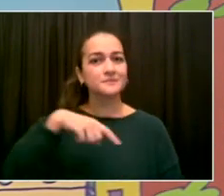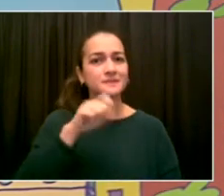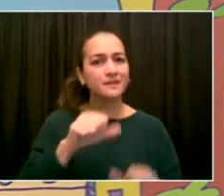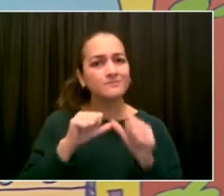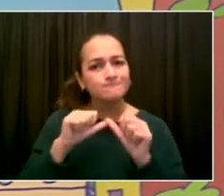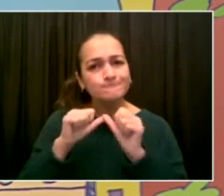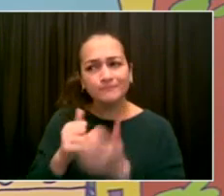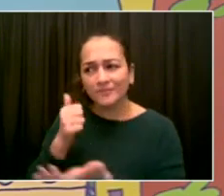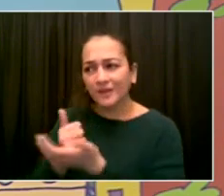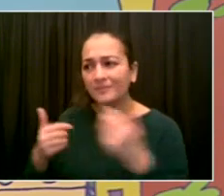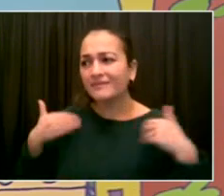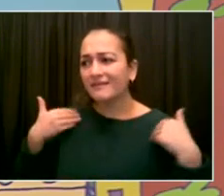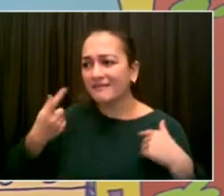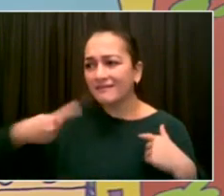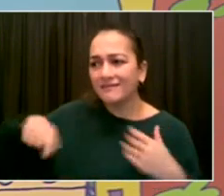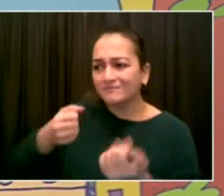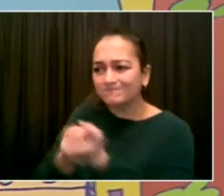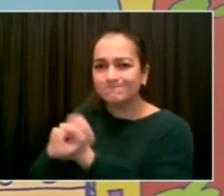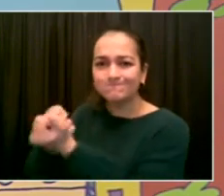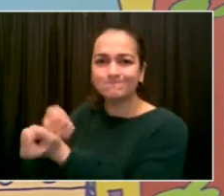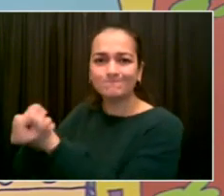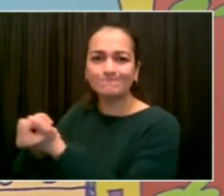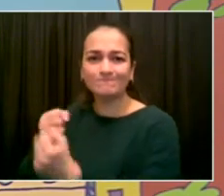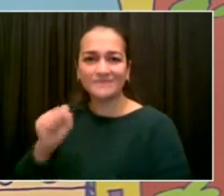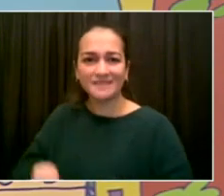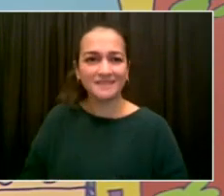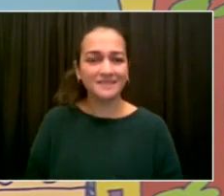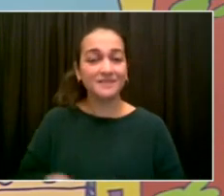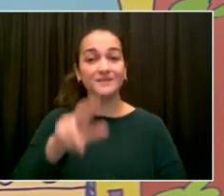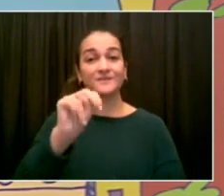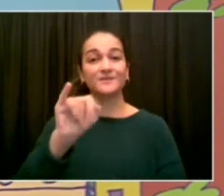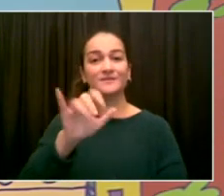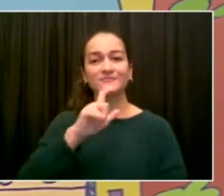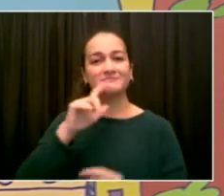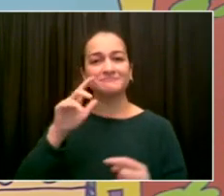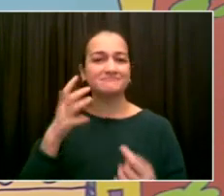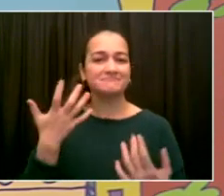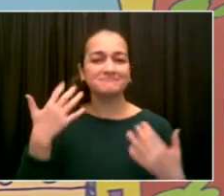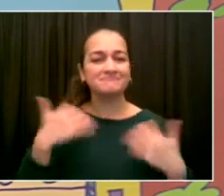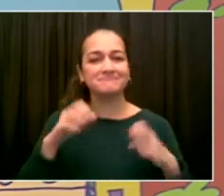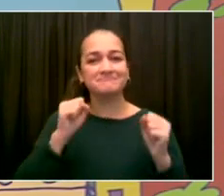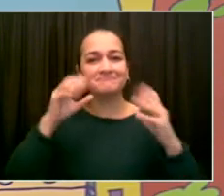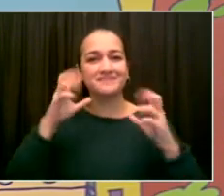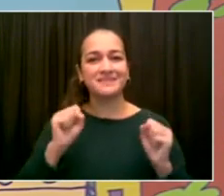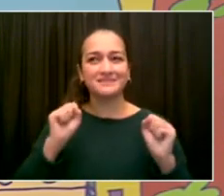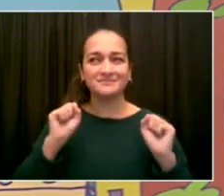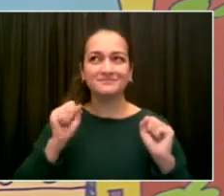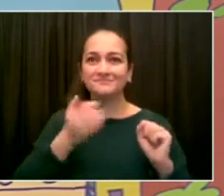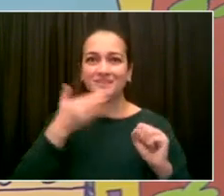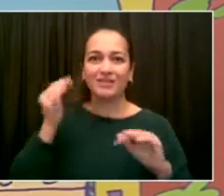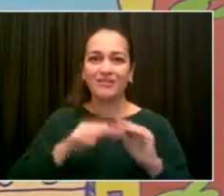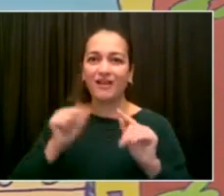greater. Every time a New Yorker contributes to us moving forward, it makes a huge, huge difference. Thank you, everyone.